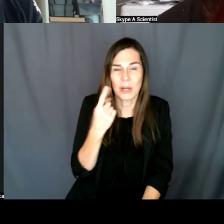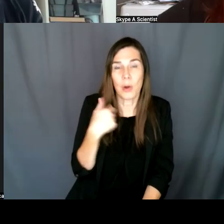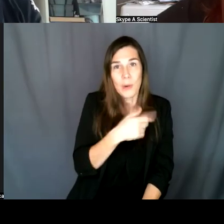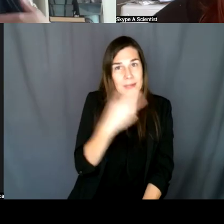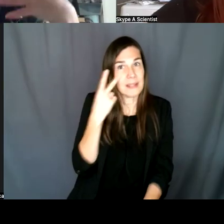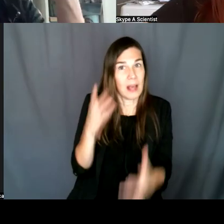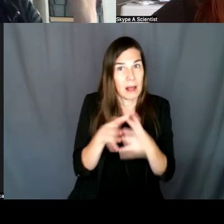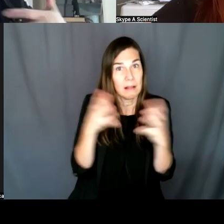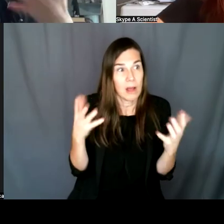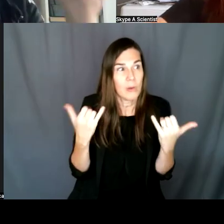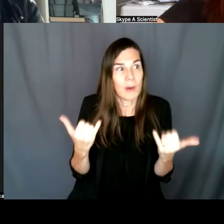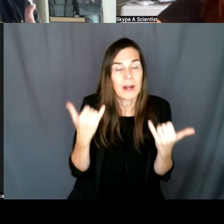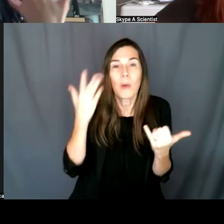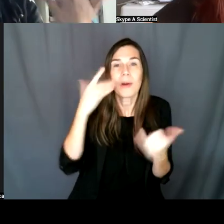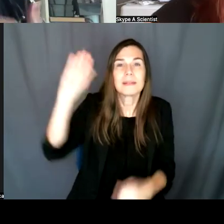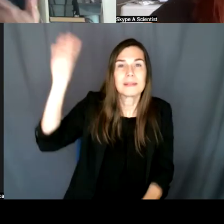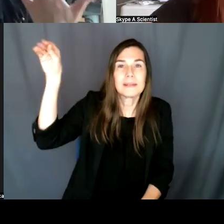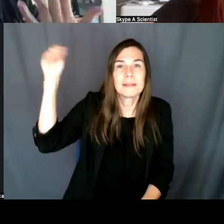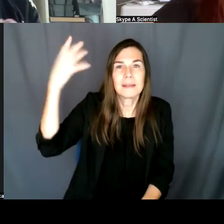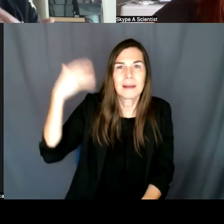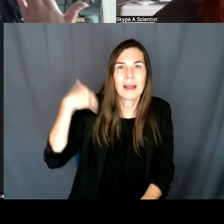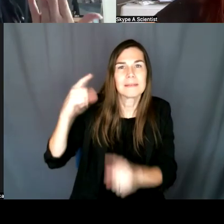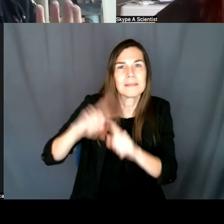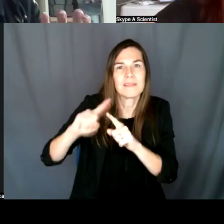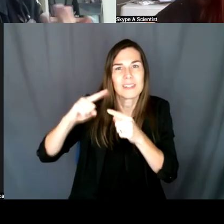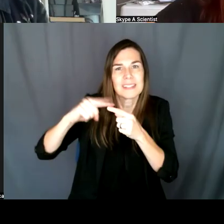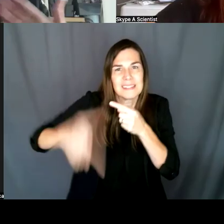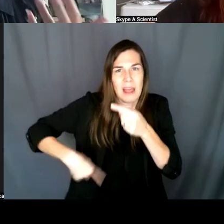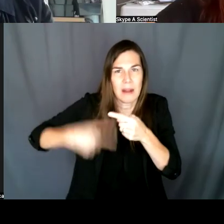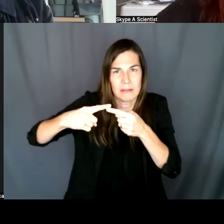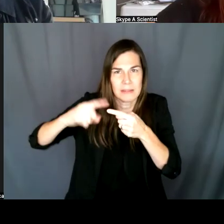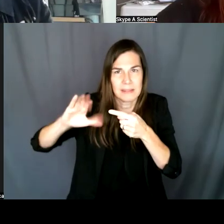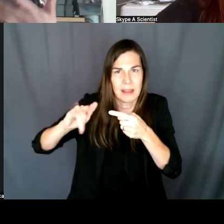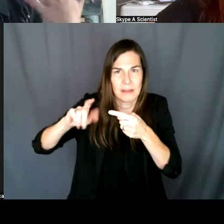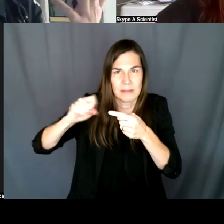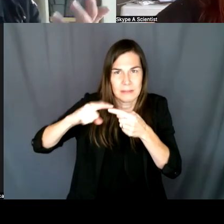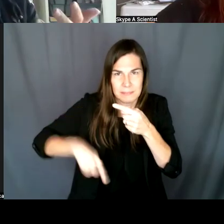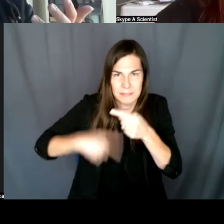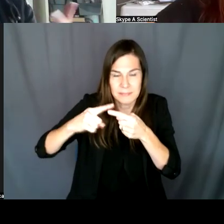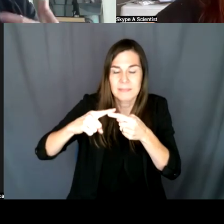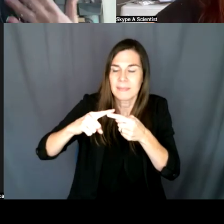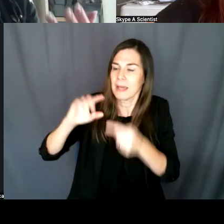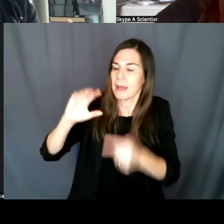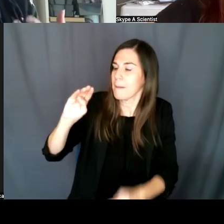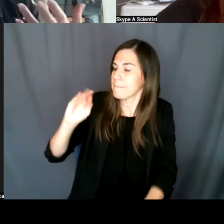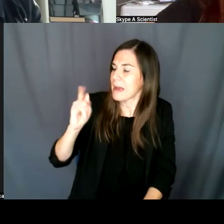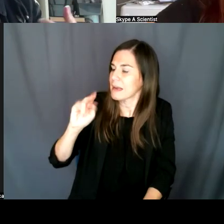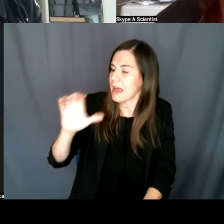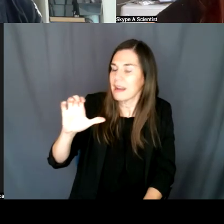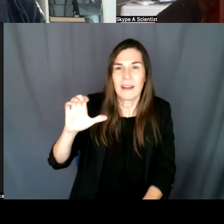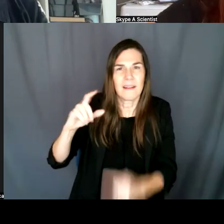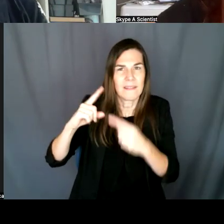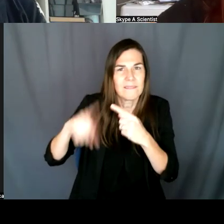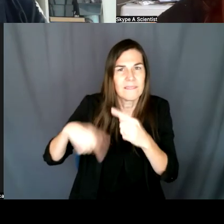right now is because the sun goes through cycles. Something about its magnetic field, it seems to have this 11-year